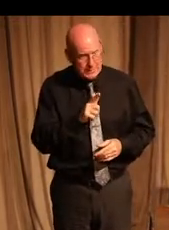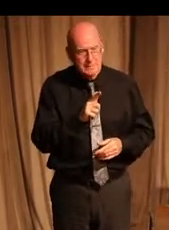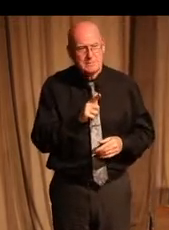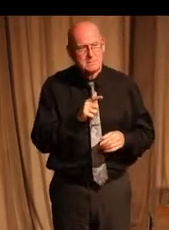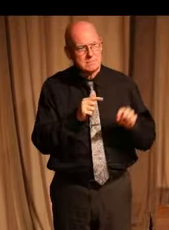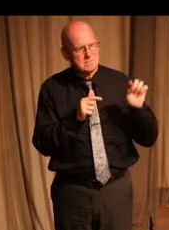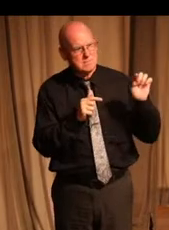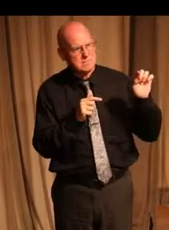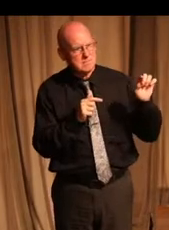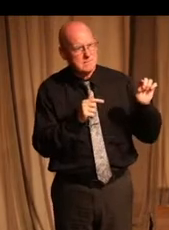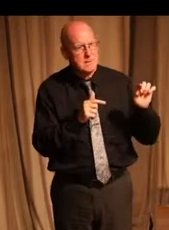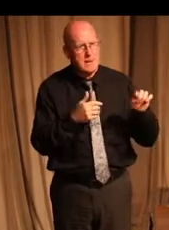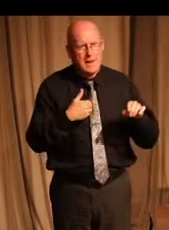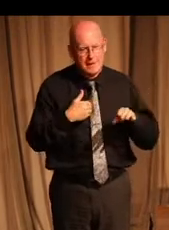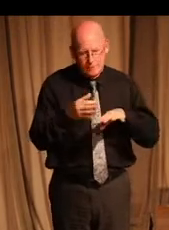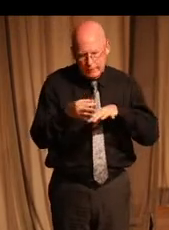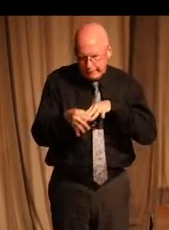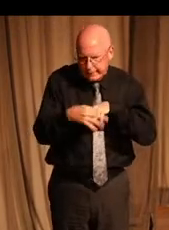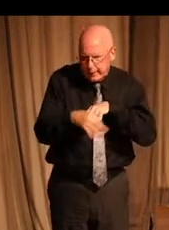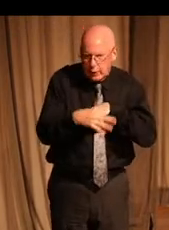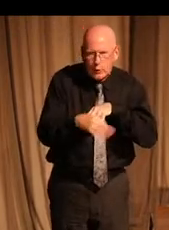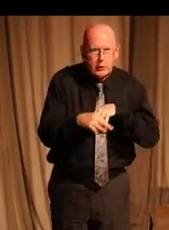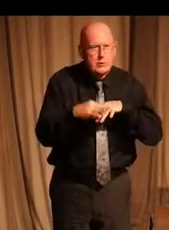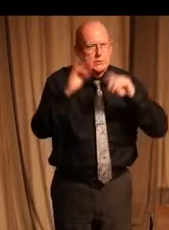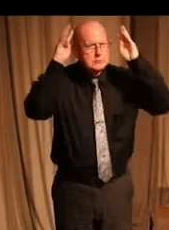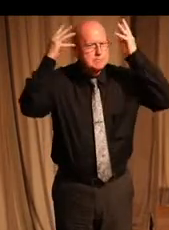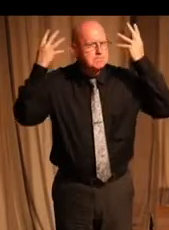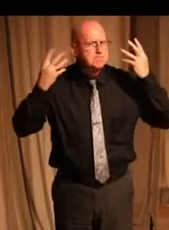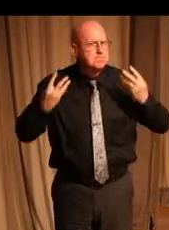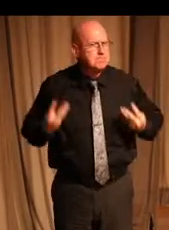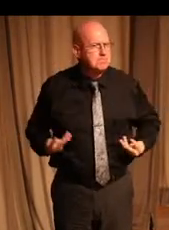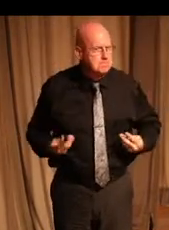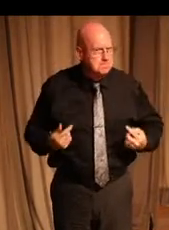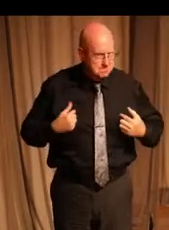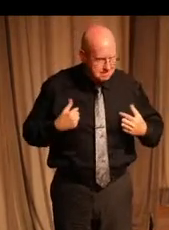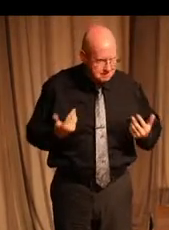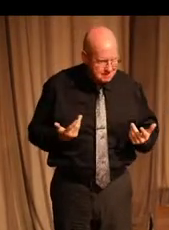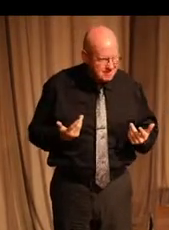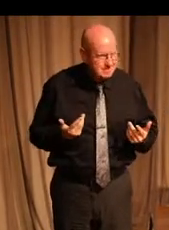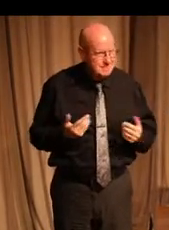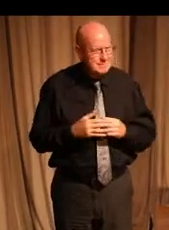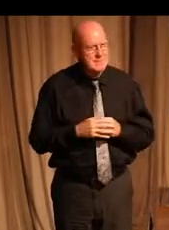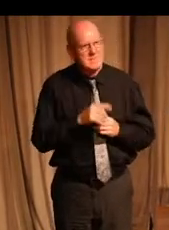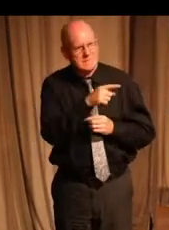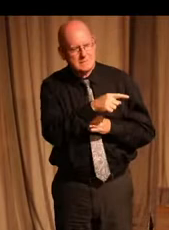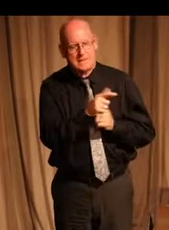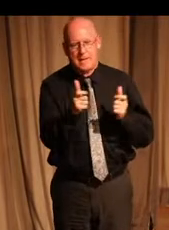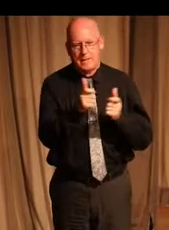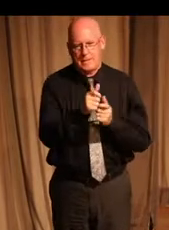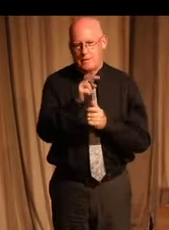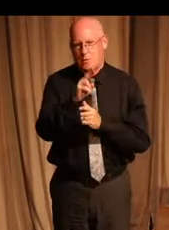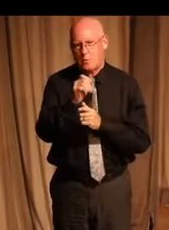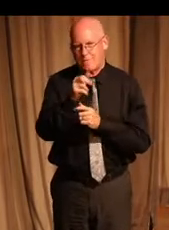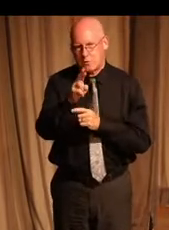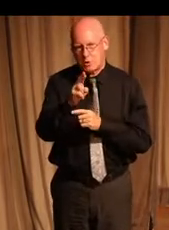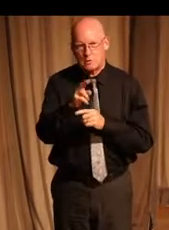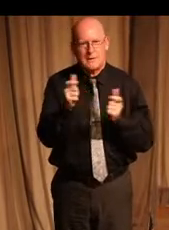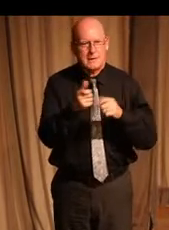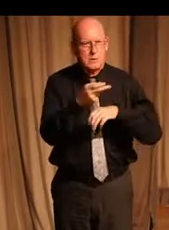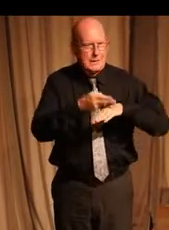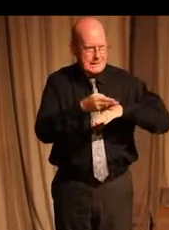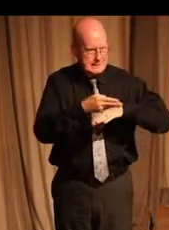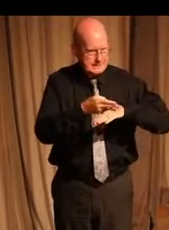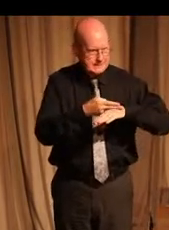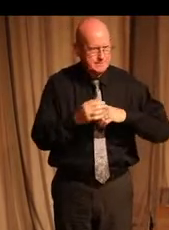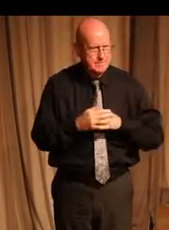Shanita. Acrylic nails, Janet Jackson braids, and Little River, and is my friend still